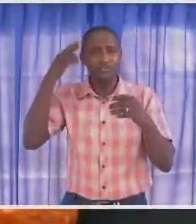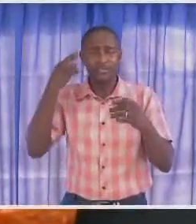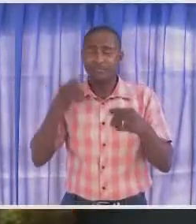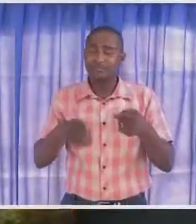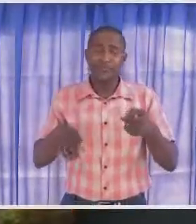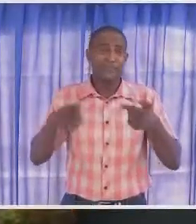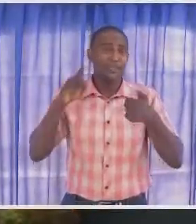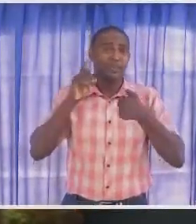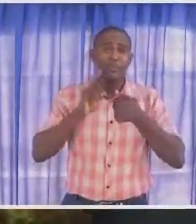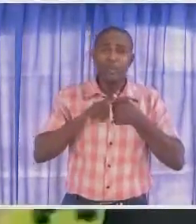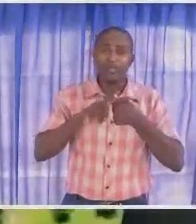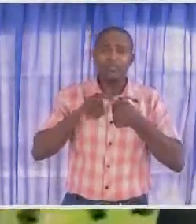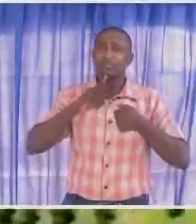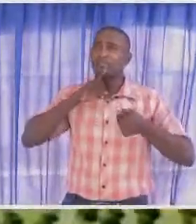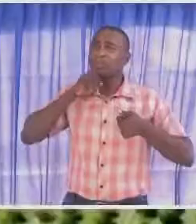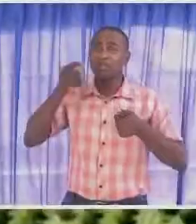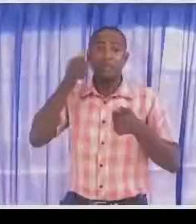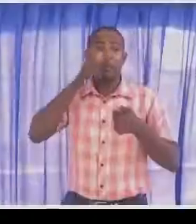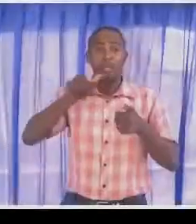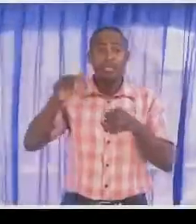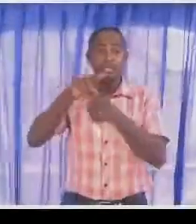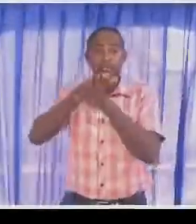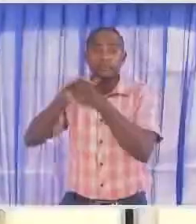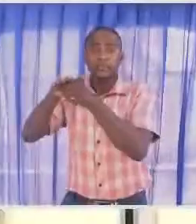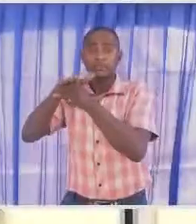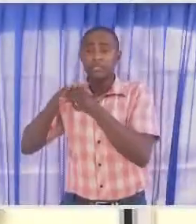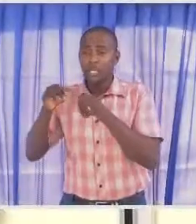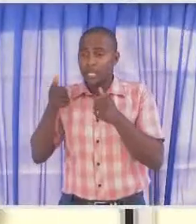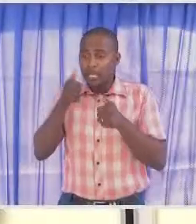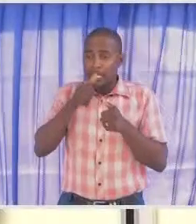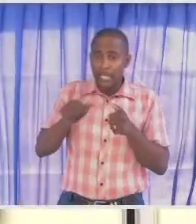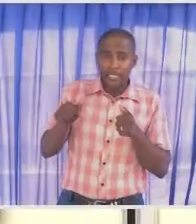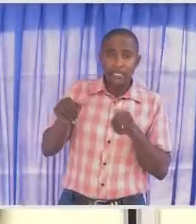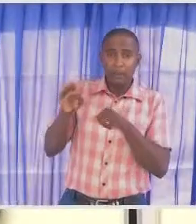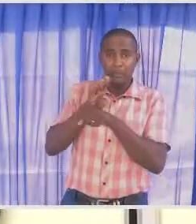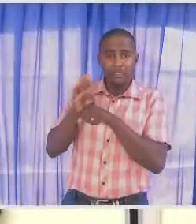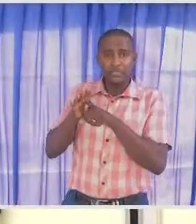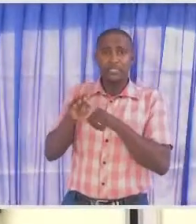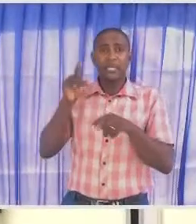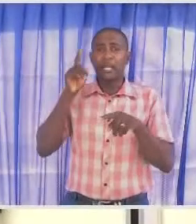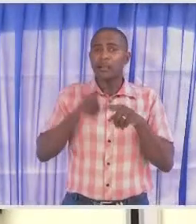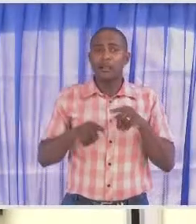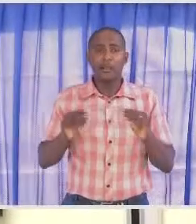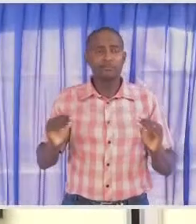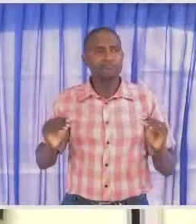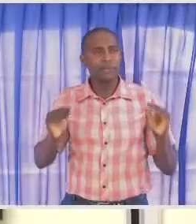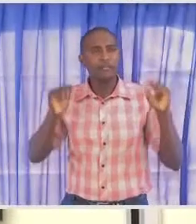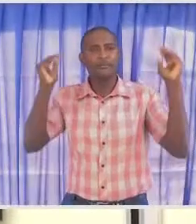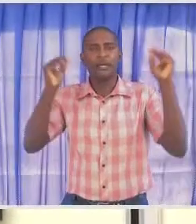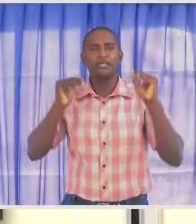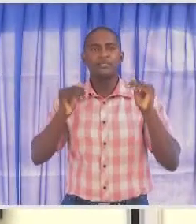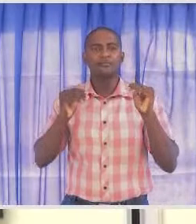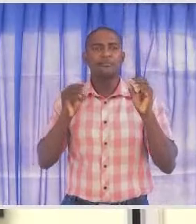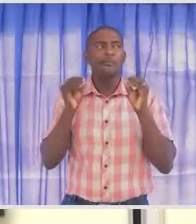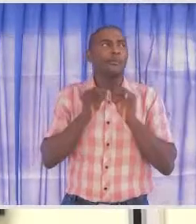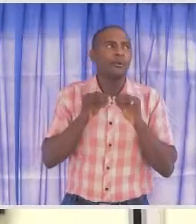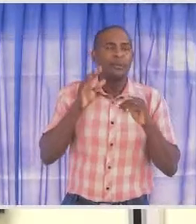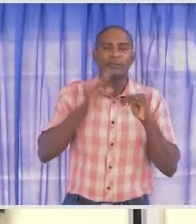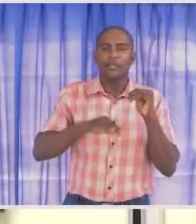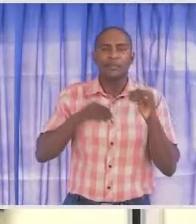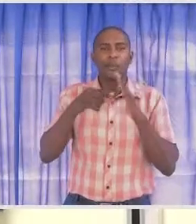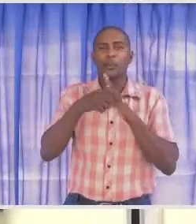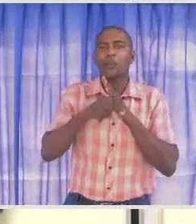One, the reality, any sector, any industry cannot advance further than the